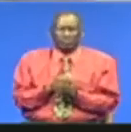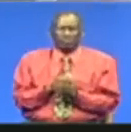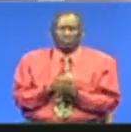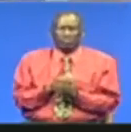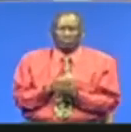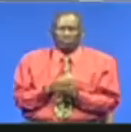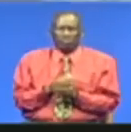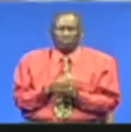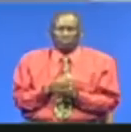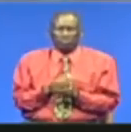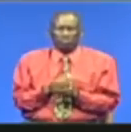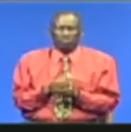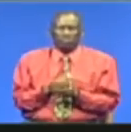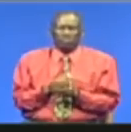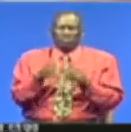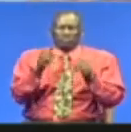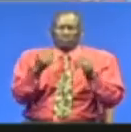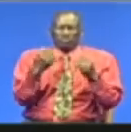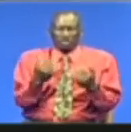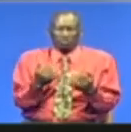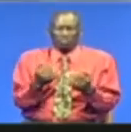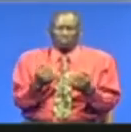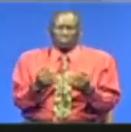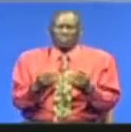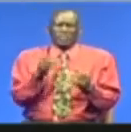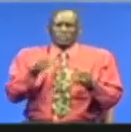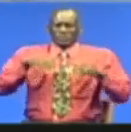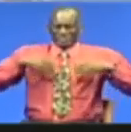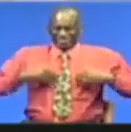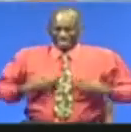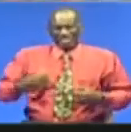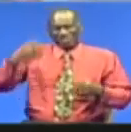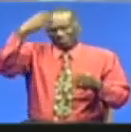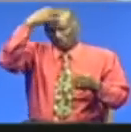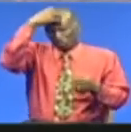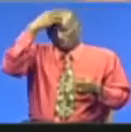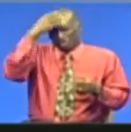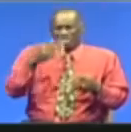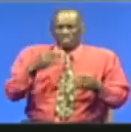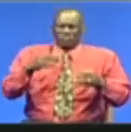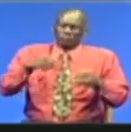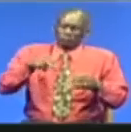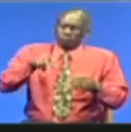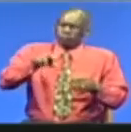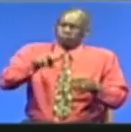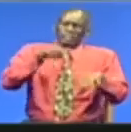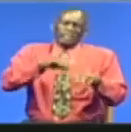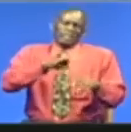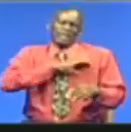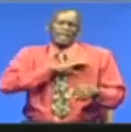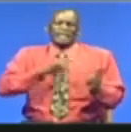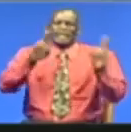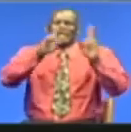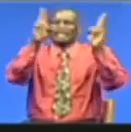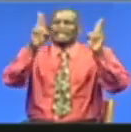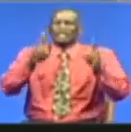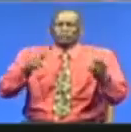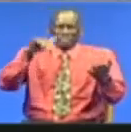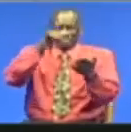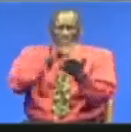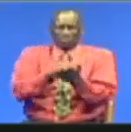Adorning his signature Swahili cap, a visibly tired Miguna Miguna walked into the Toronto International Airport to a